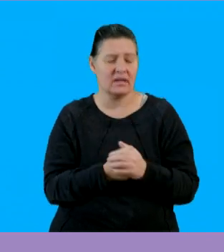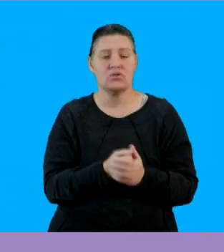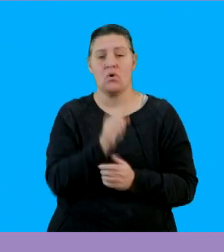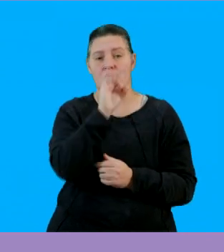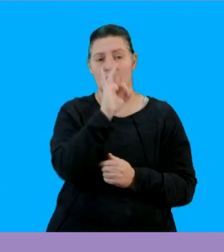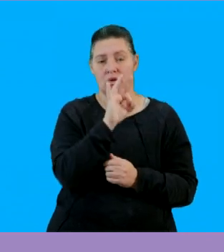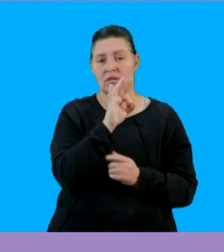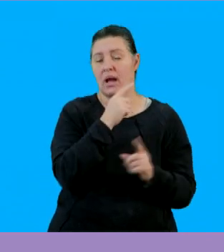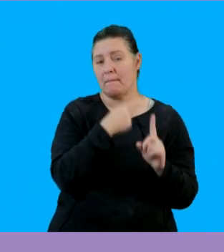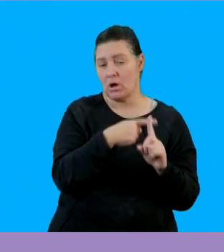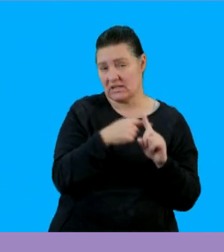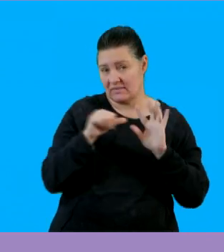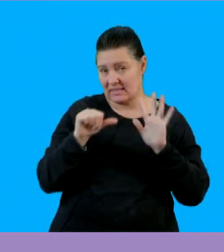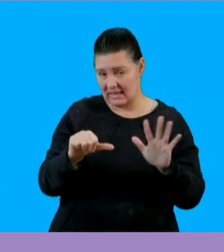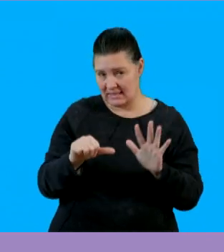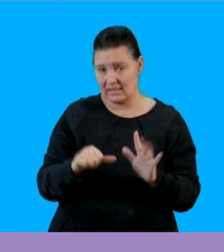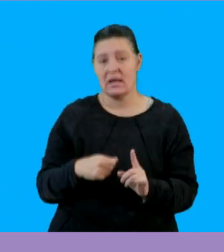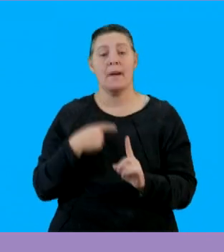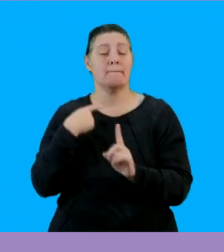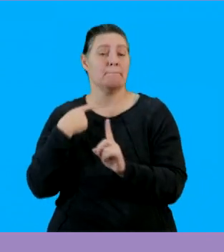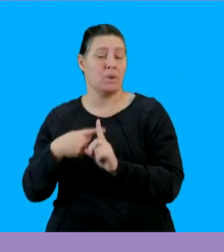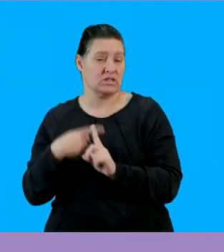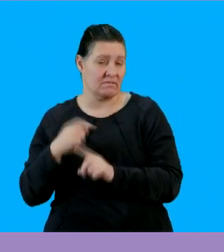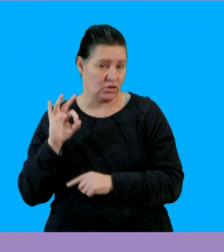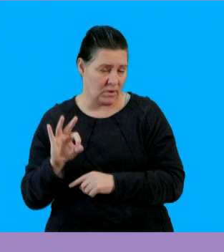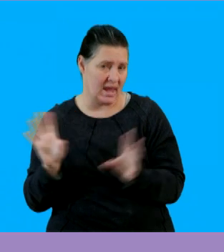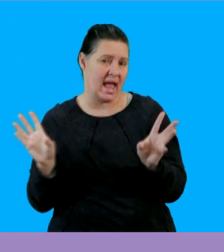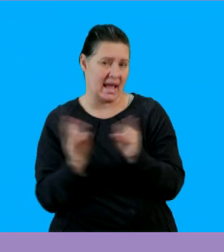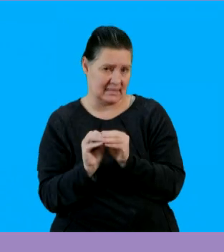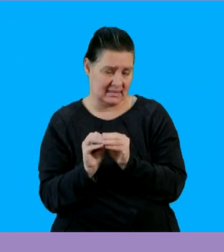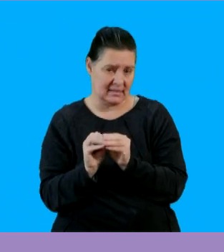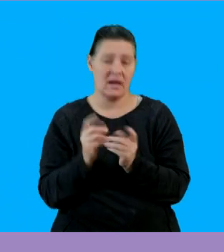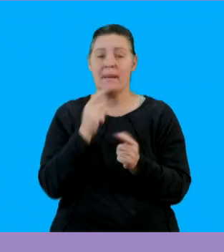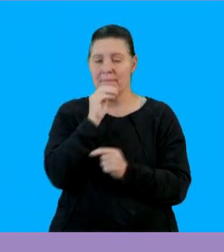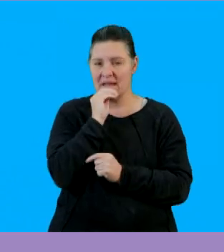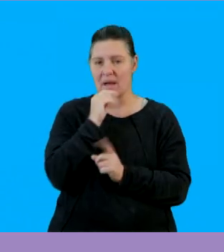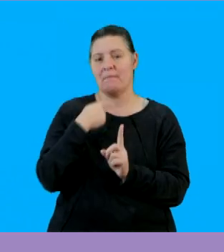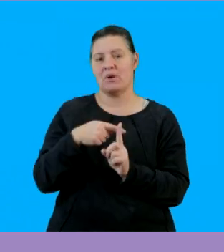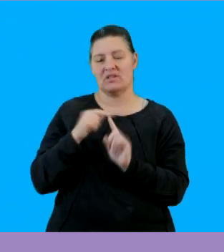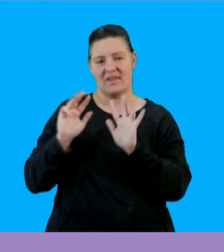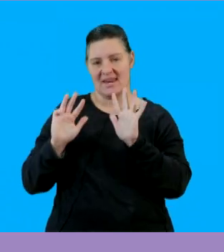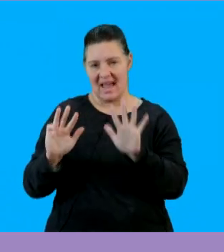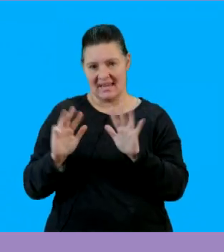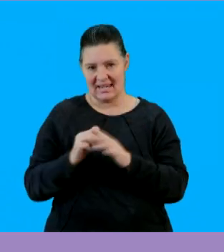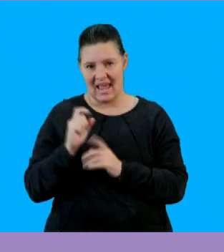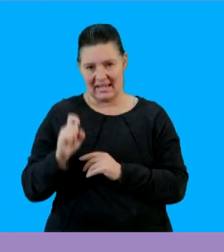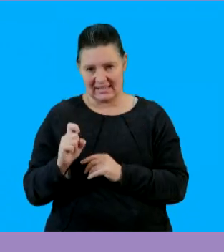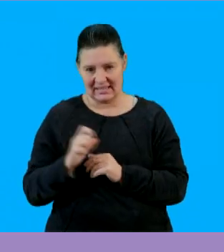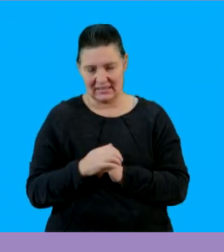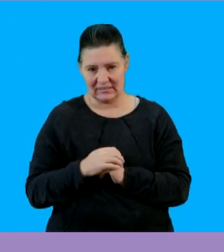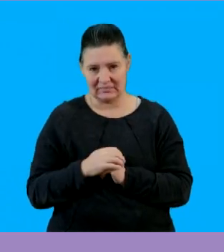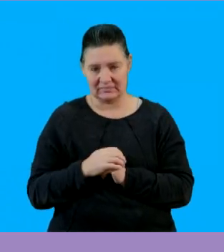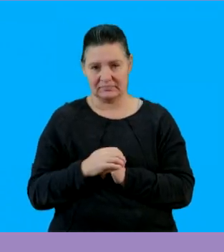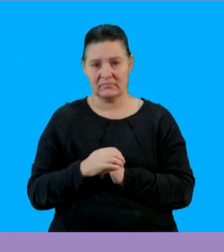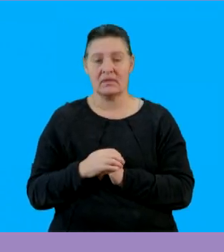So we are going to say a positive 6 plus a positive 3. That will give us a positive